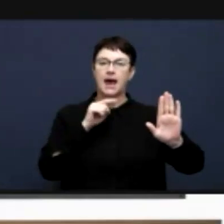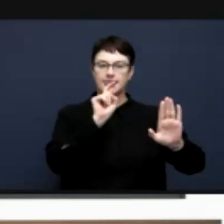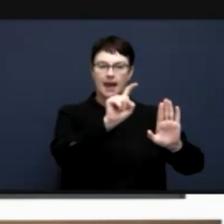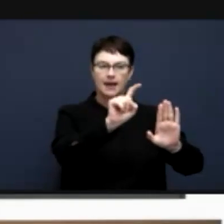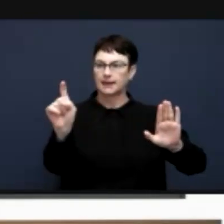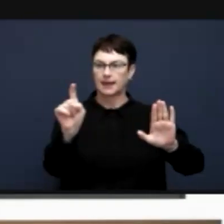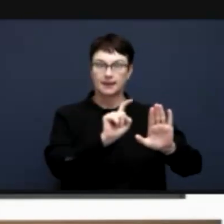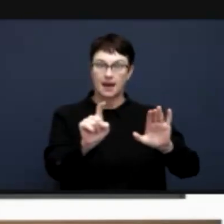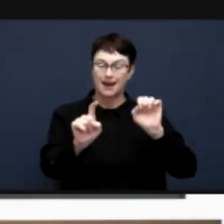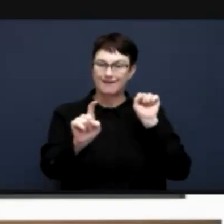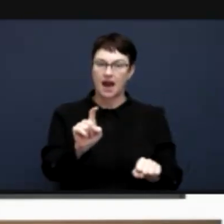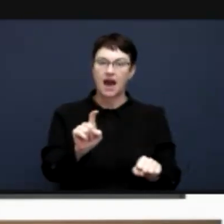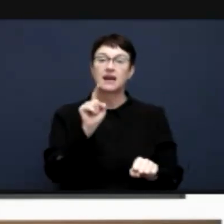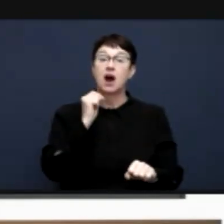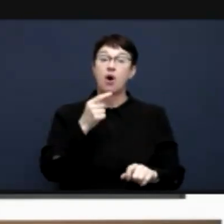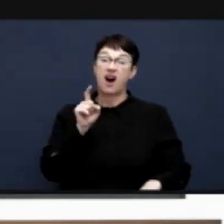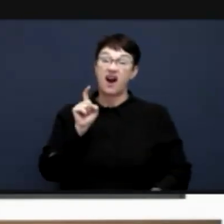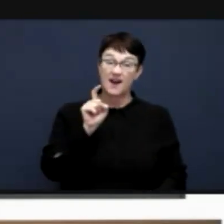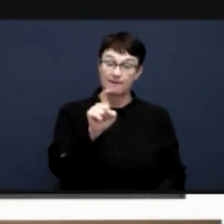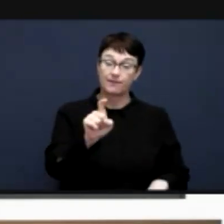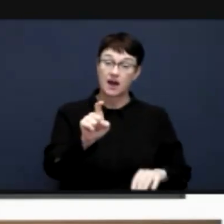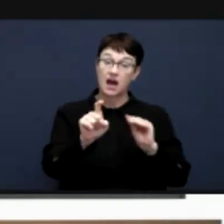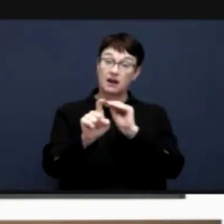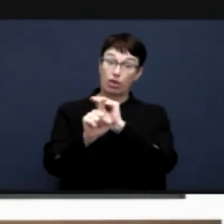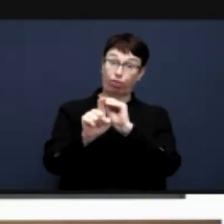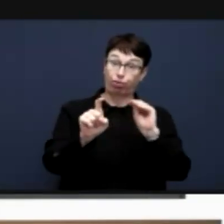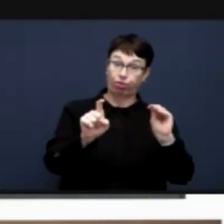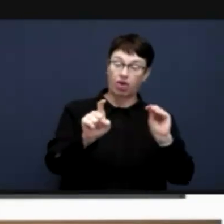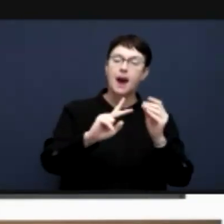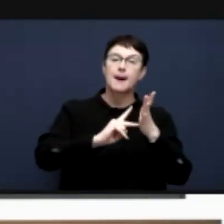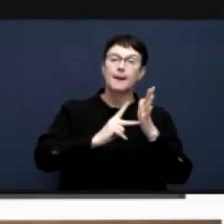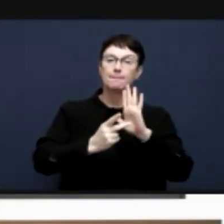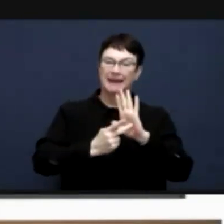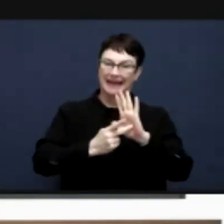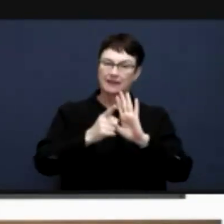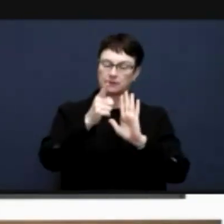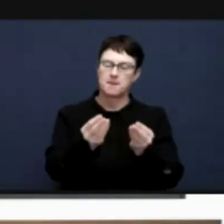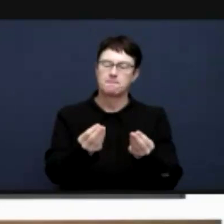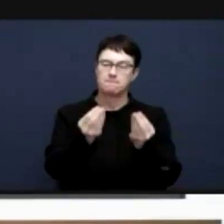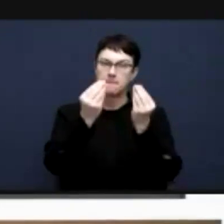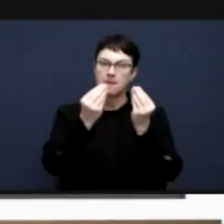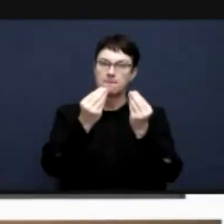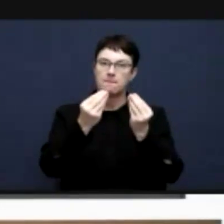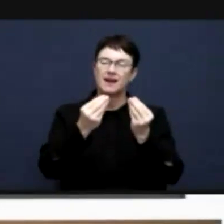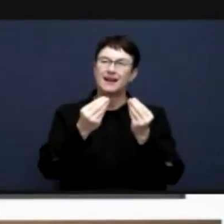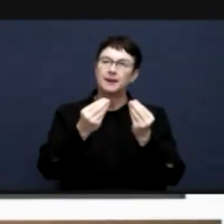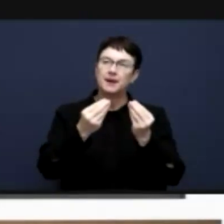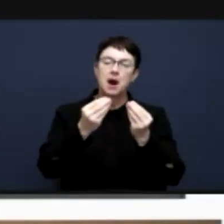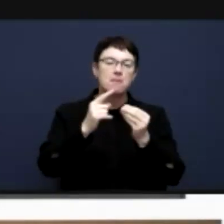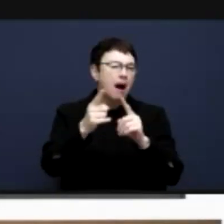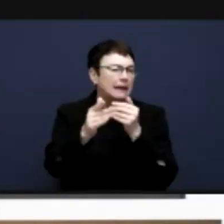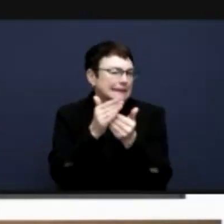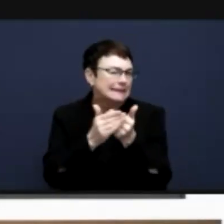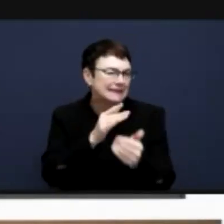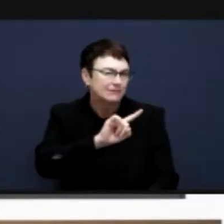that in some other way if you want to make that accessible. So it's not always easy. Can create noise, but I think I'm not quite sure whether I